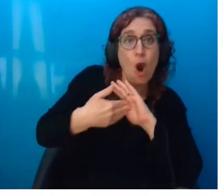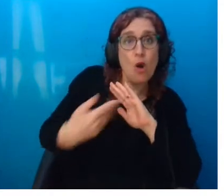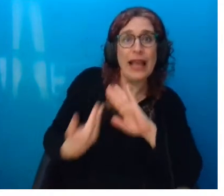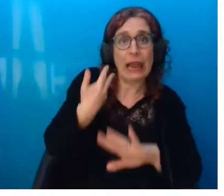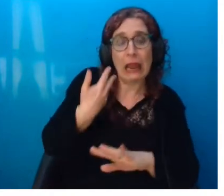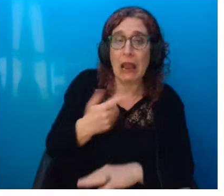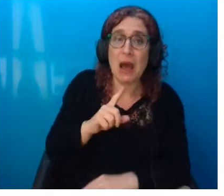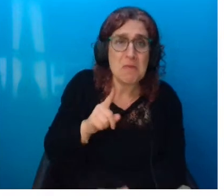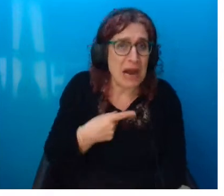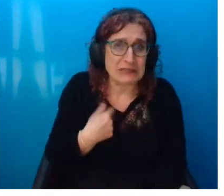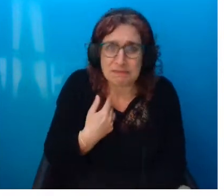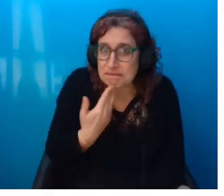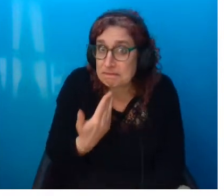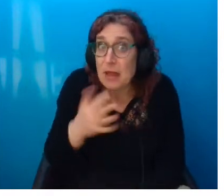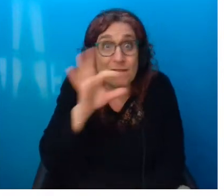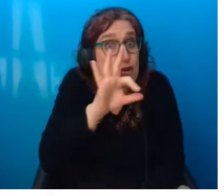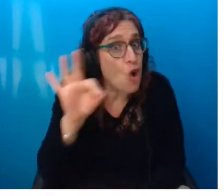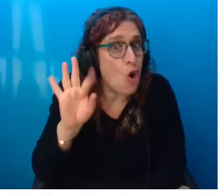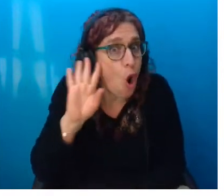Thank you.